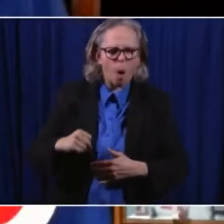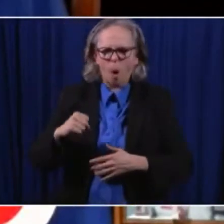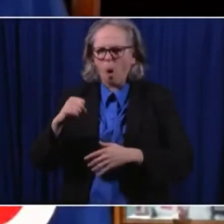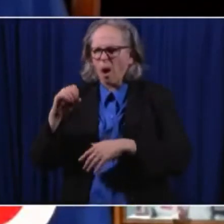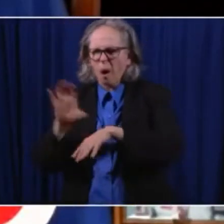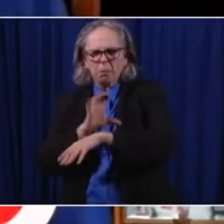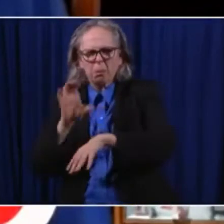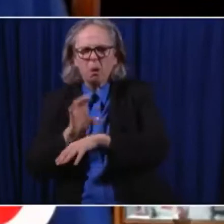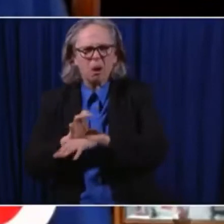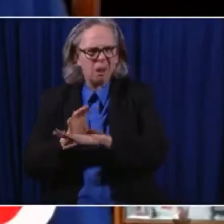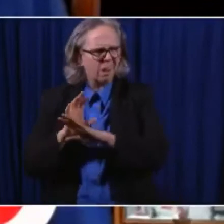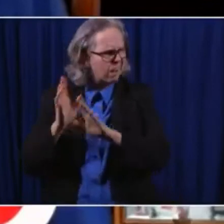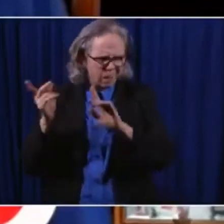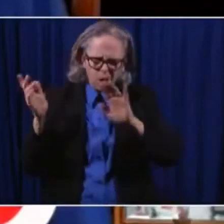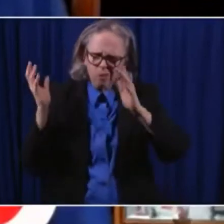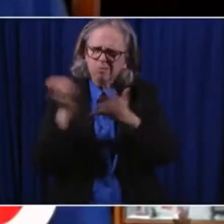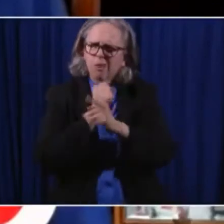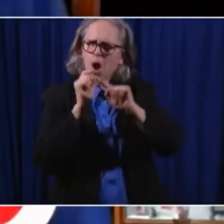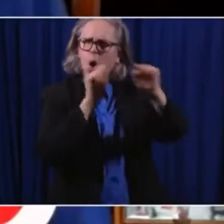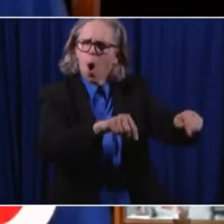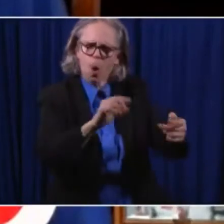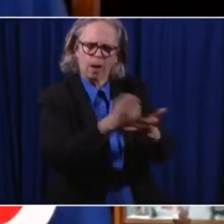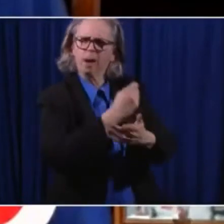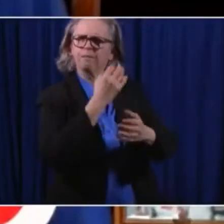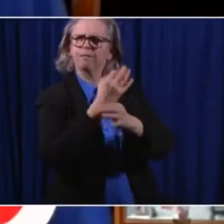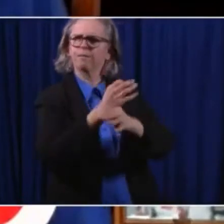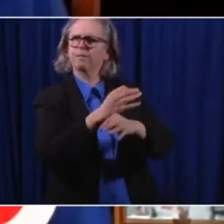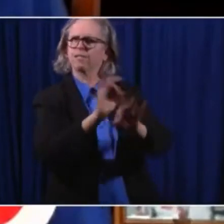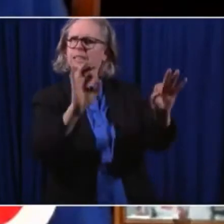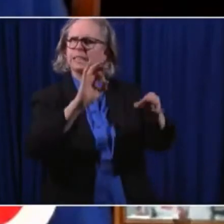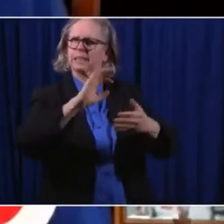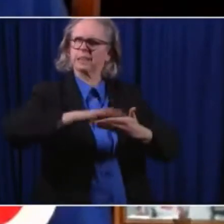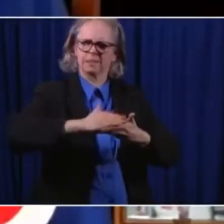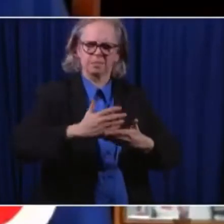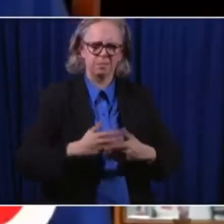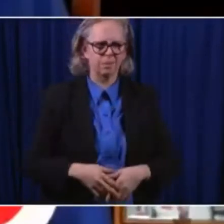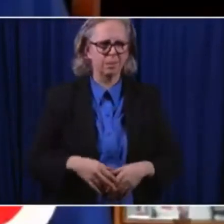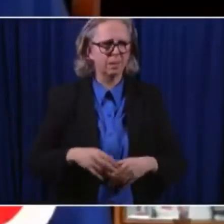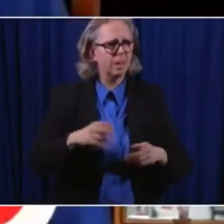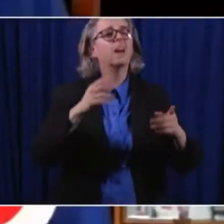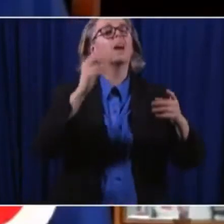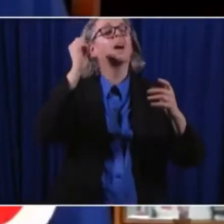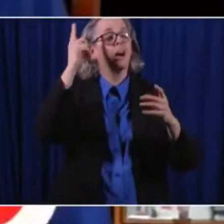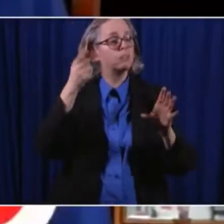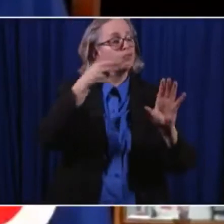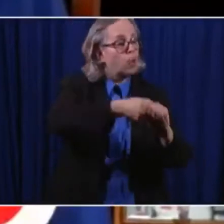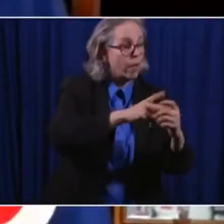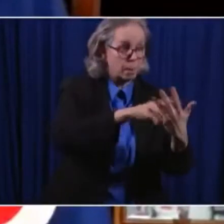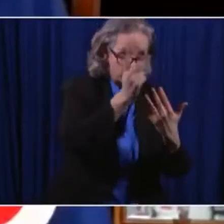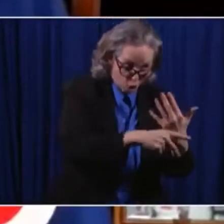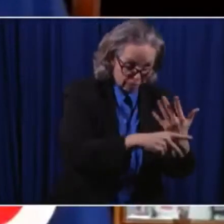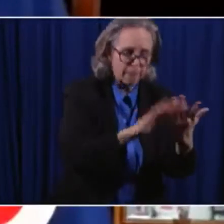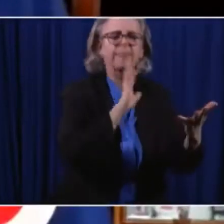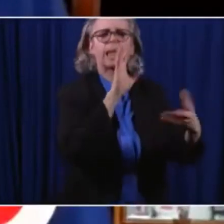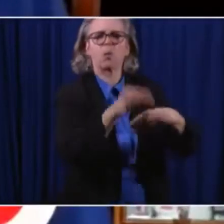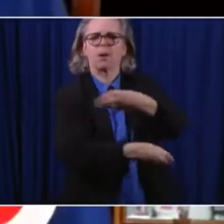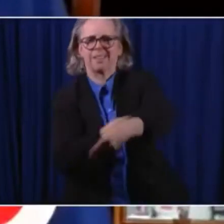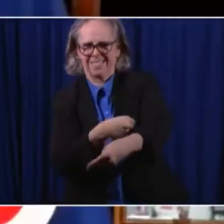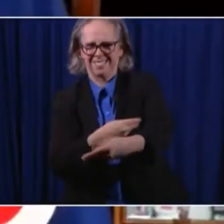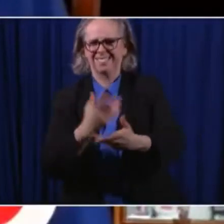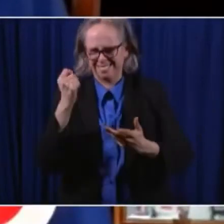something that may not be top of the line for your business, but would be perfect for home use, for students and other